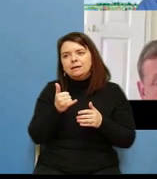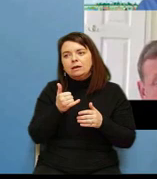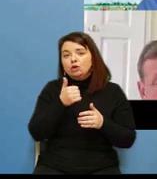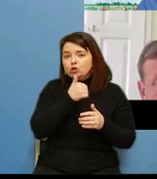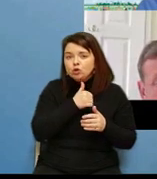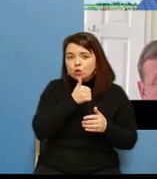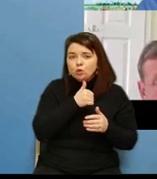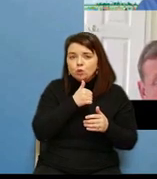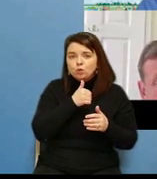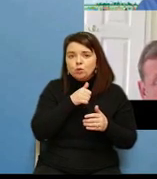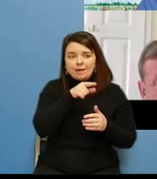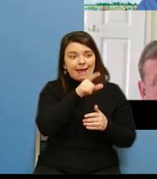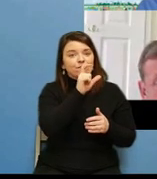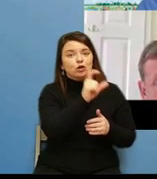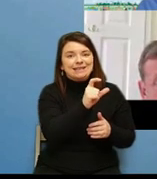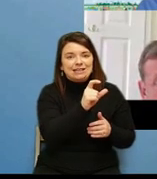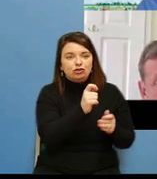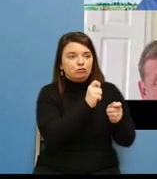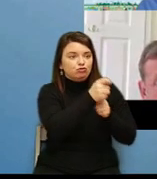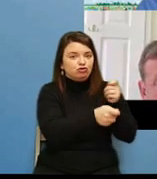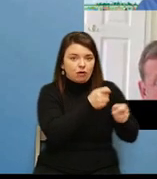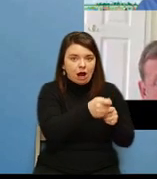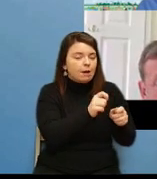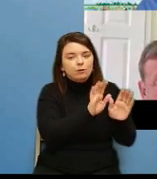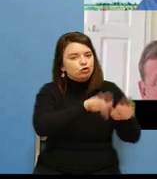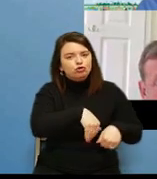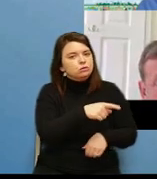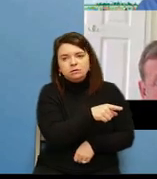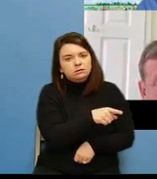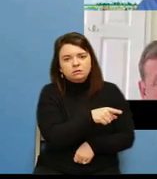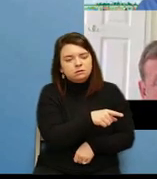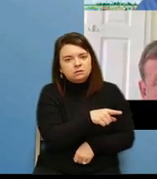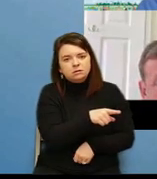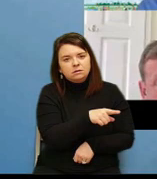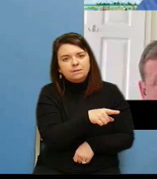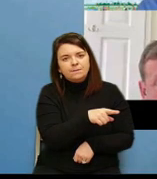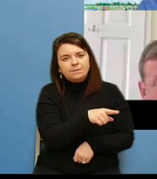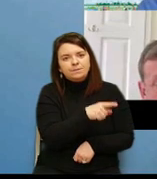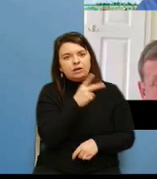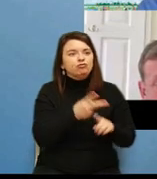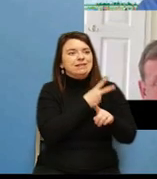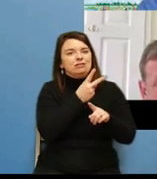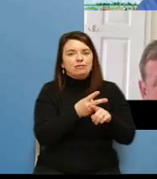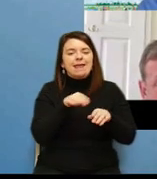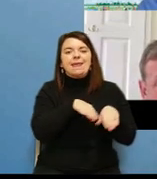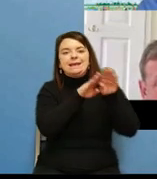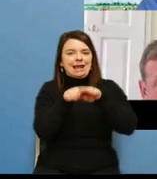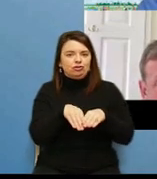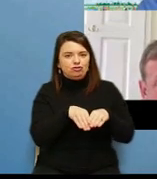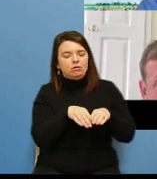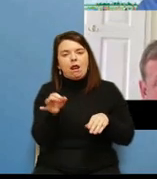that they may or may not be using them for conditions which they shouldn't be using them for, and reiterating the